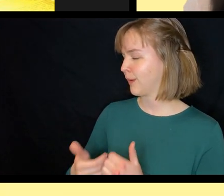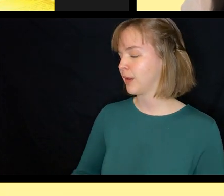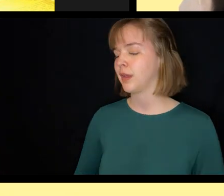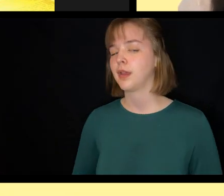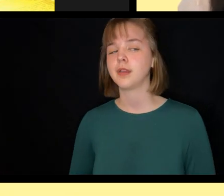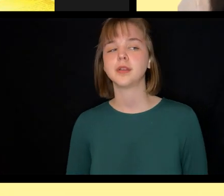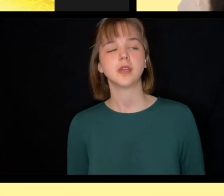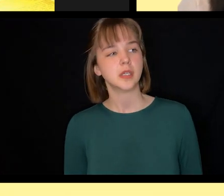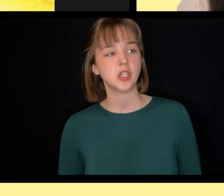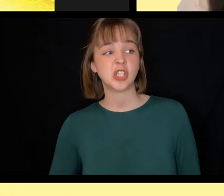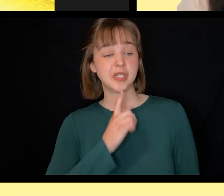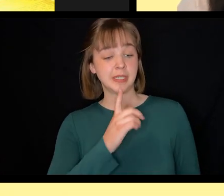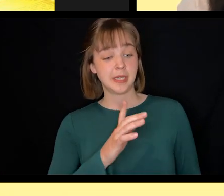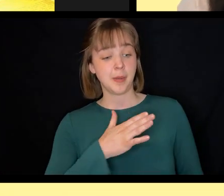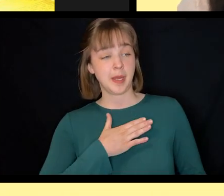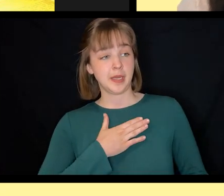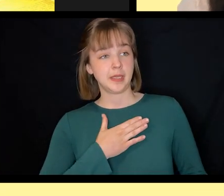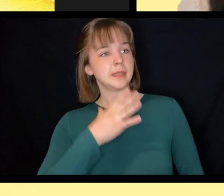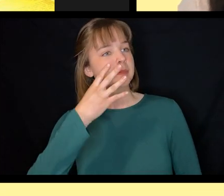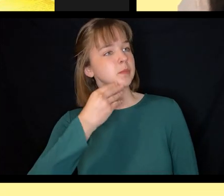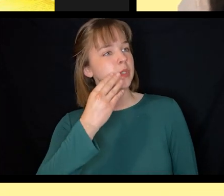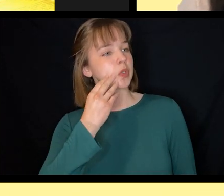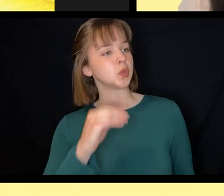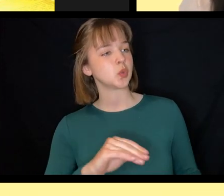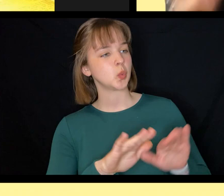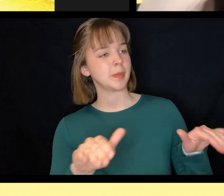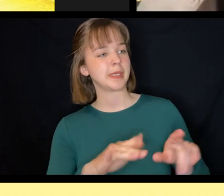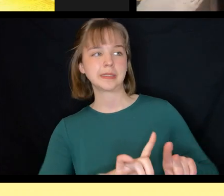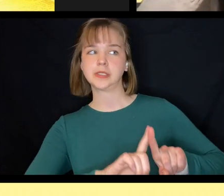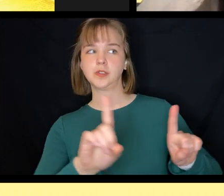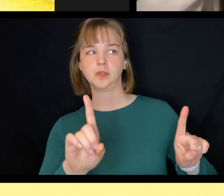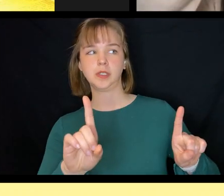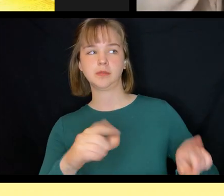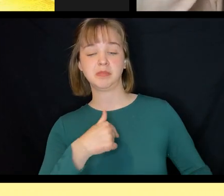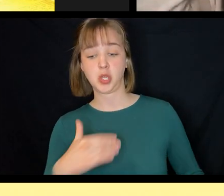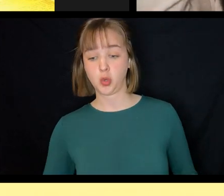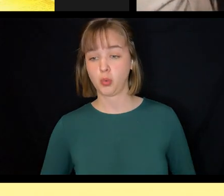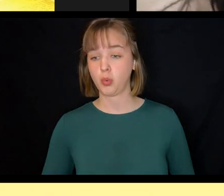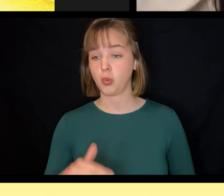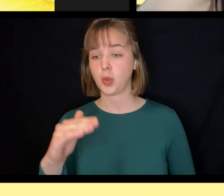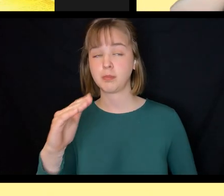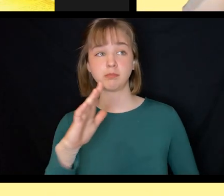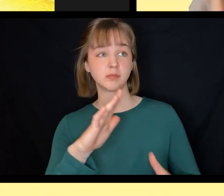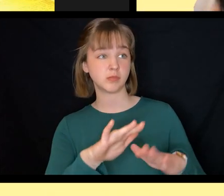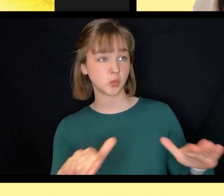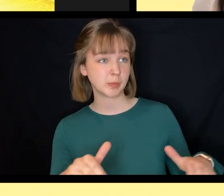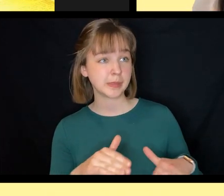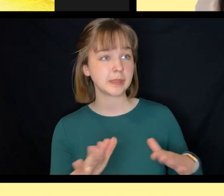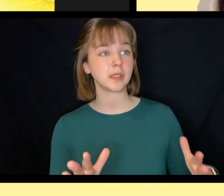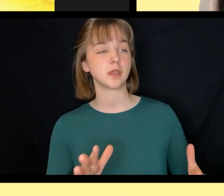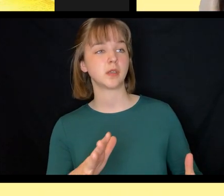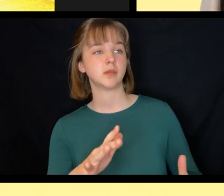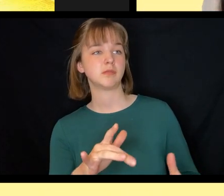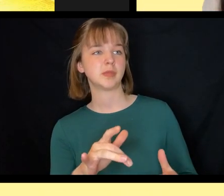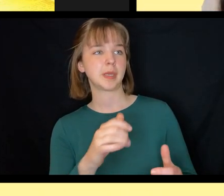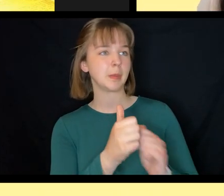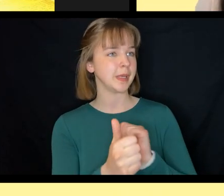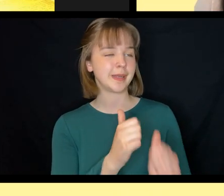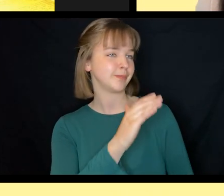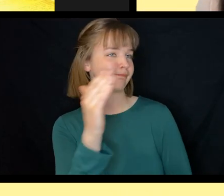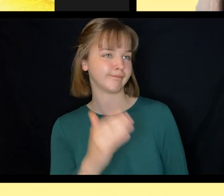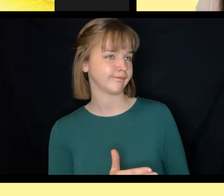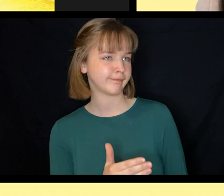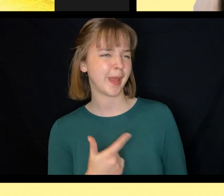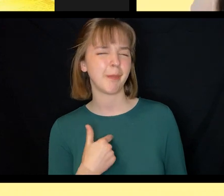Uh, that's really a funny story. I didn't swim like growing up at all. I never swam when I was younger. I